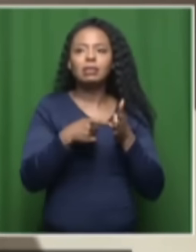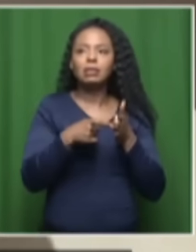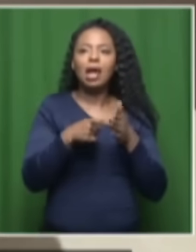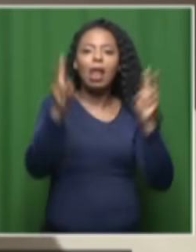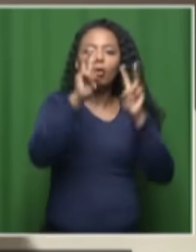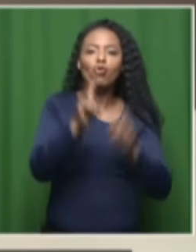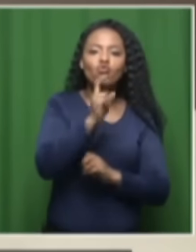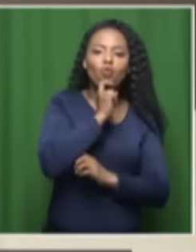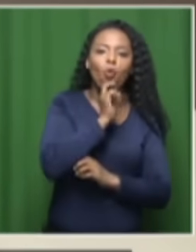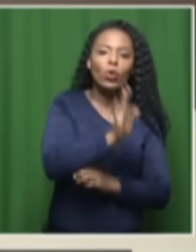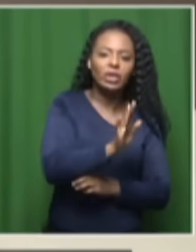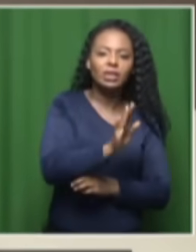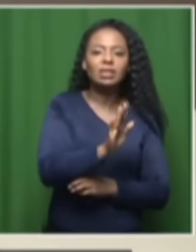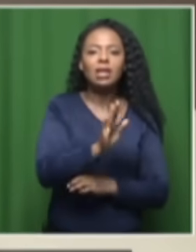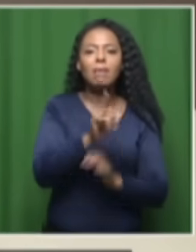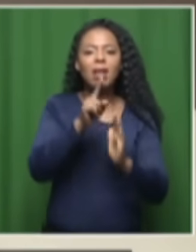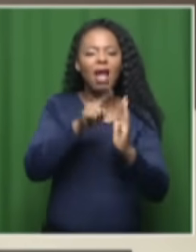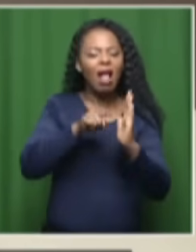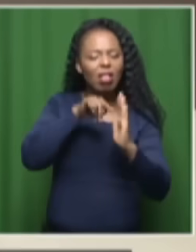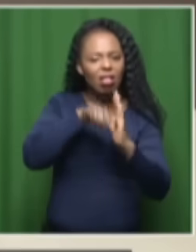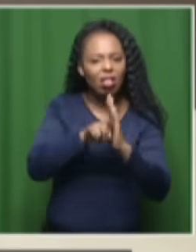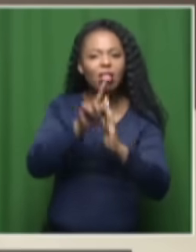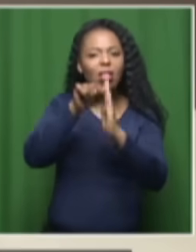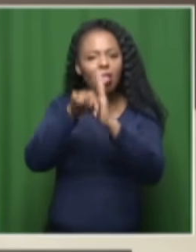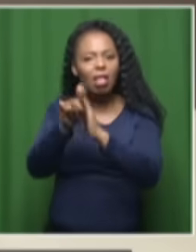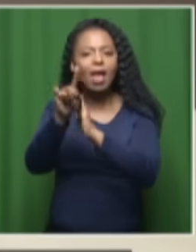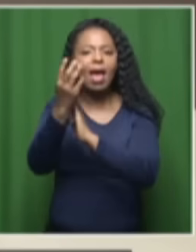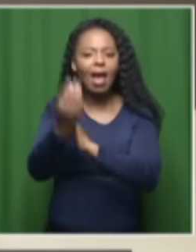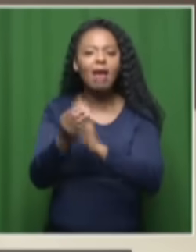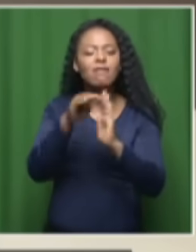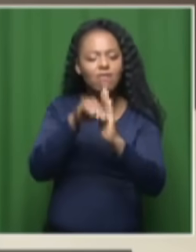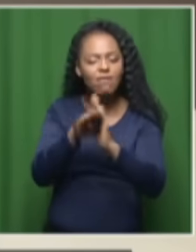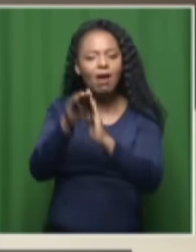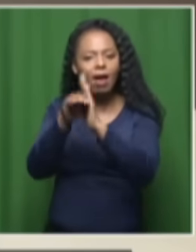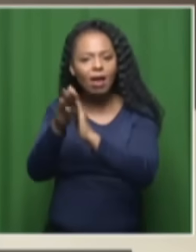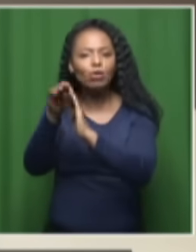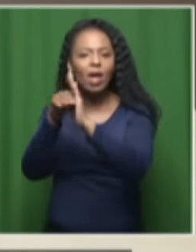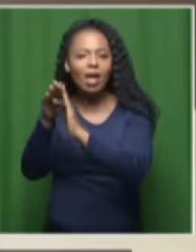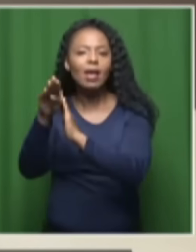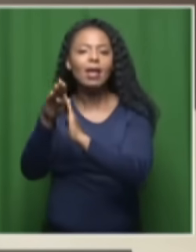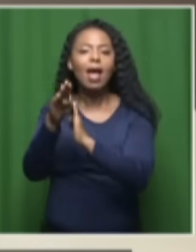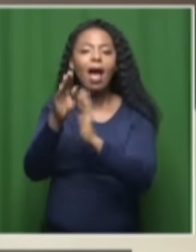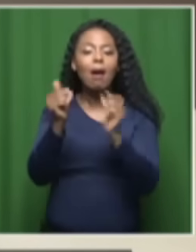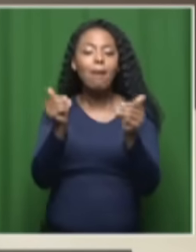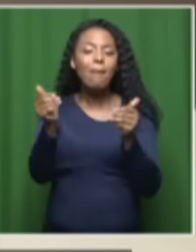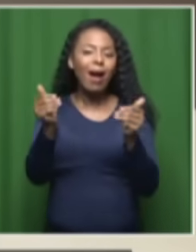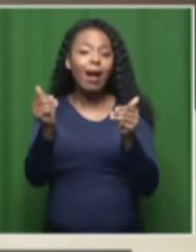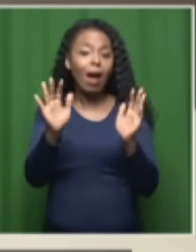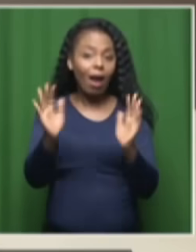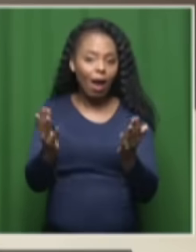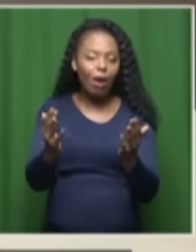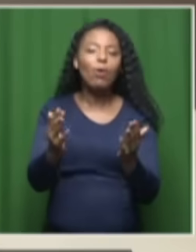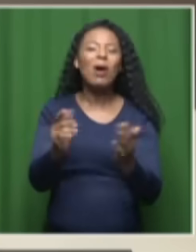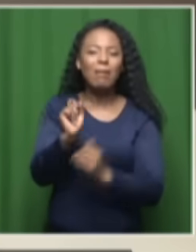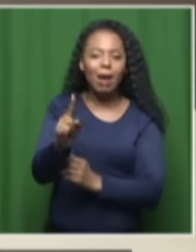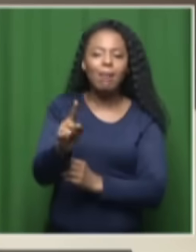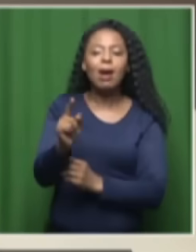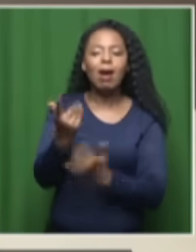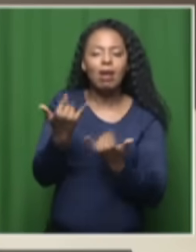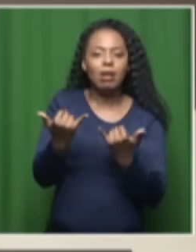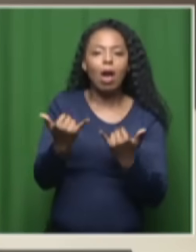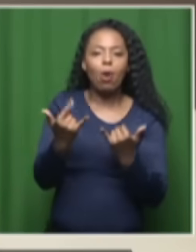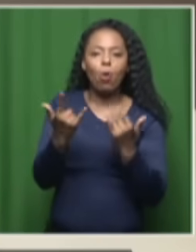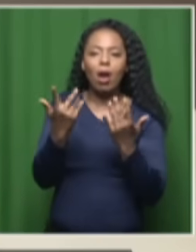quite a big fluctuation in demand. And to meet that fluctuation is why we generally have